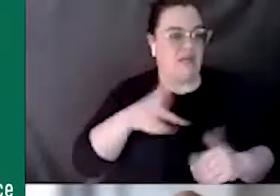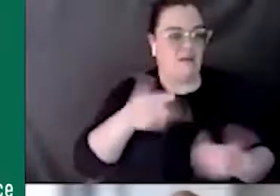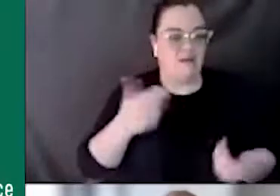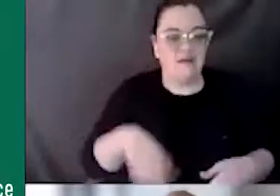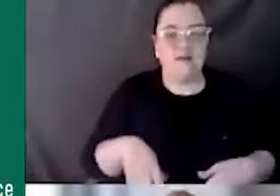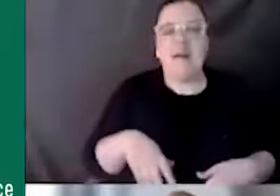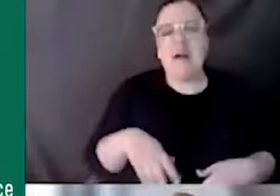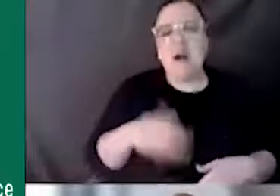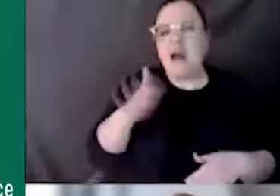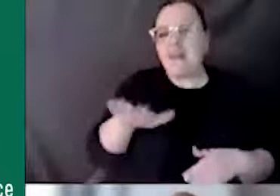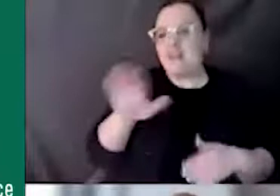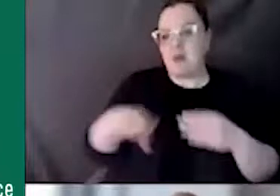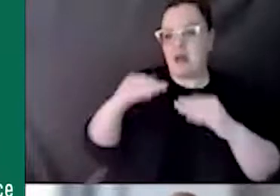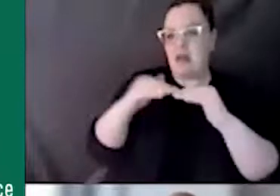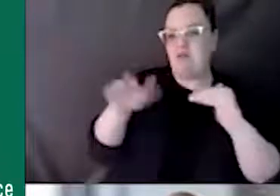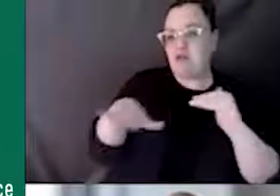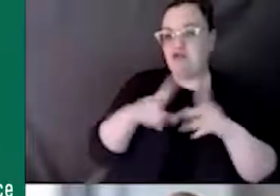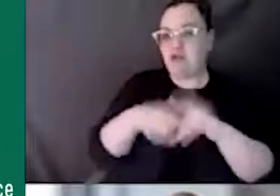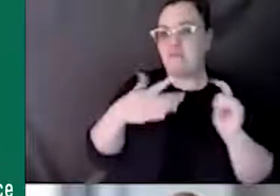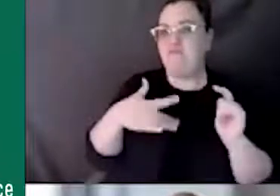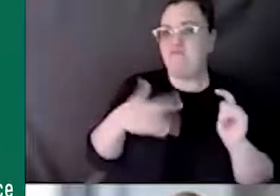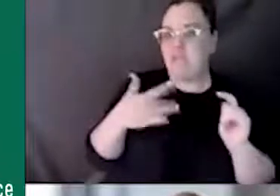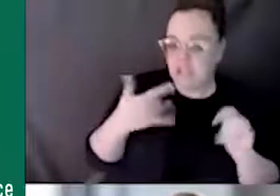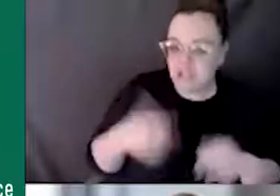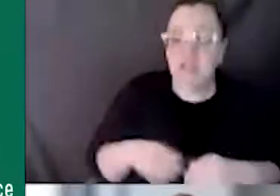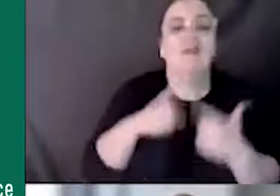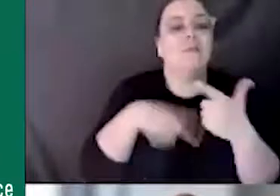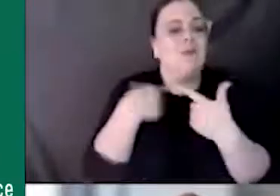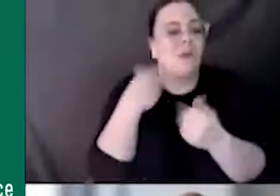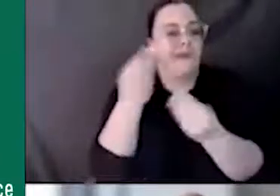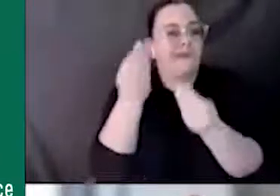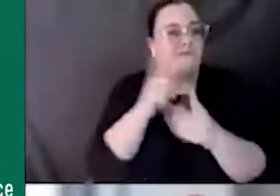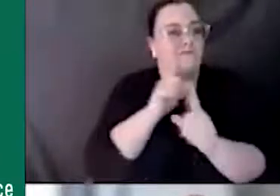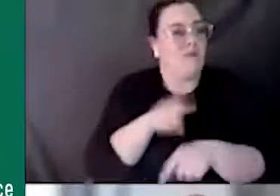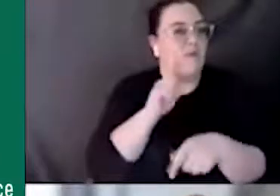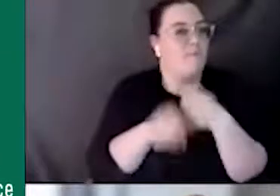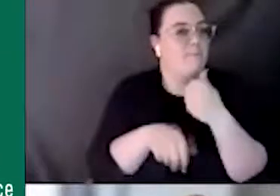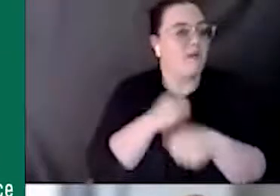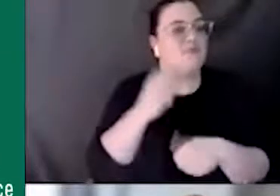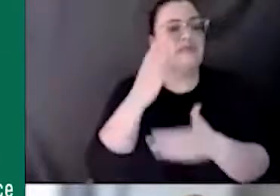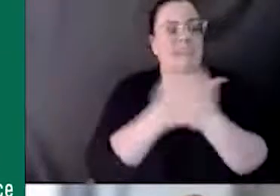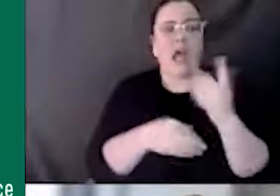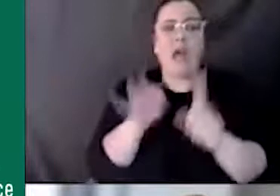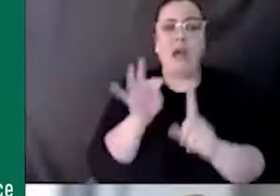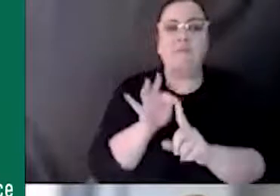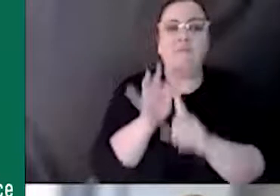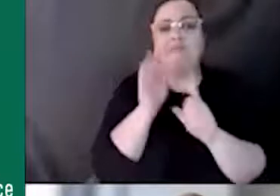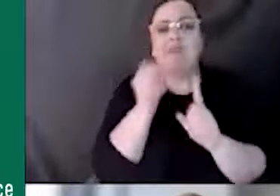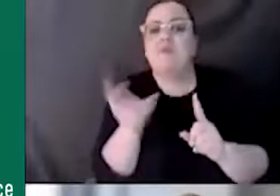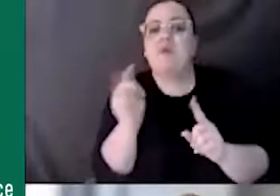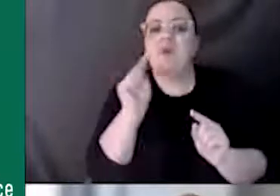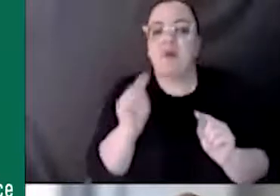could feel. And we generally have felt reports for most of those. There were some standouts during the period. That includes a